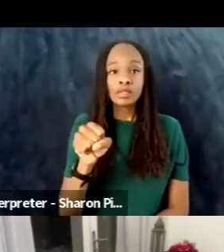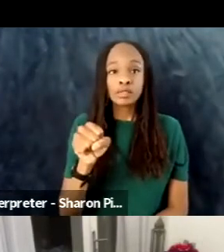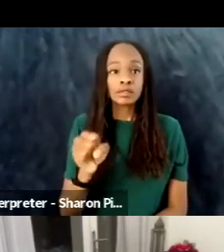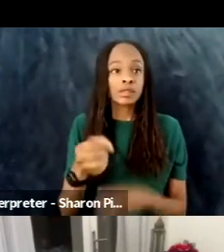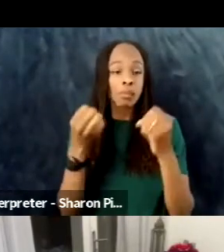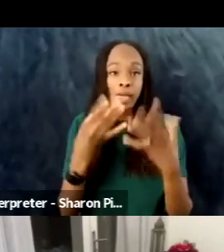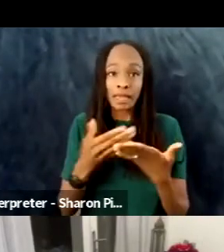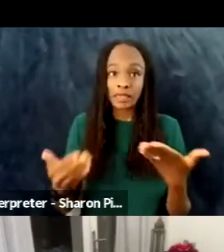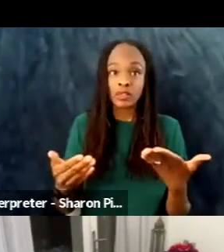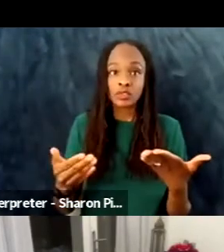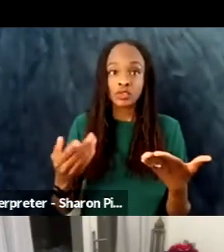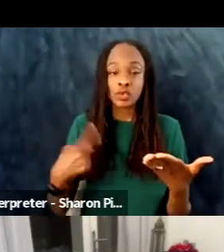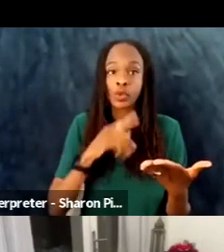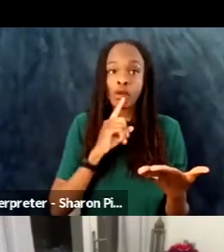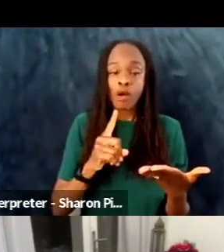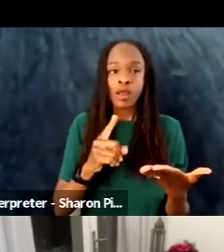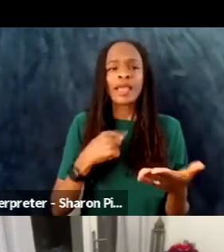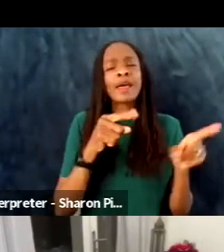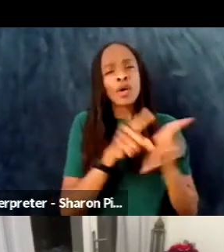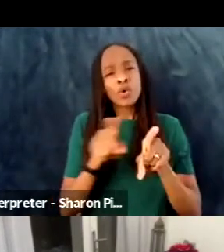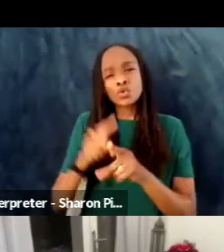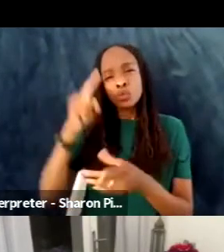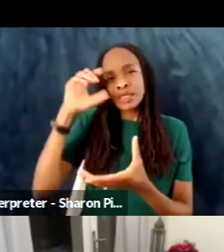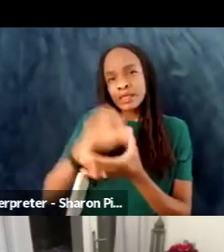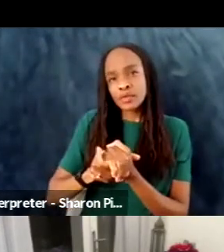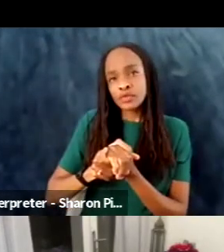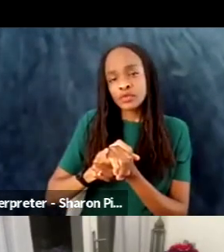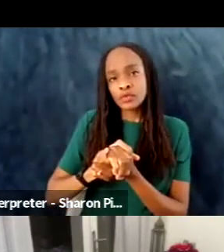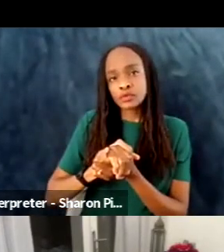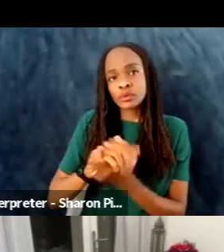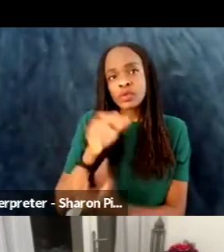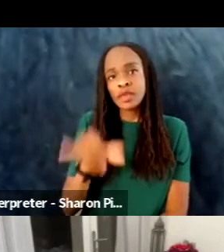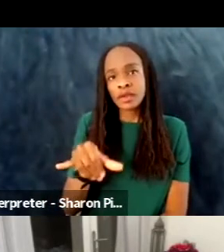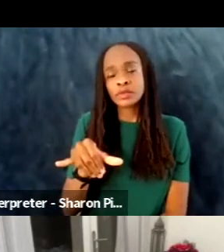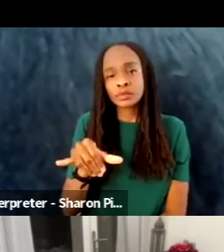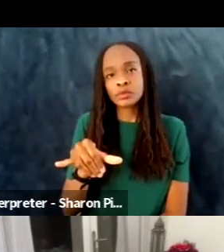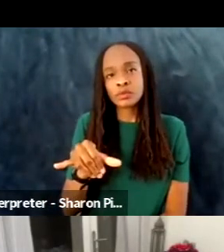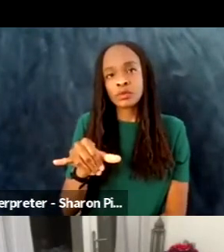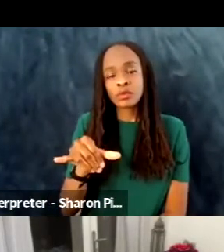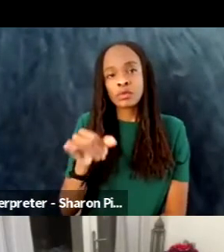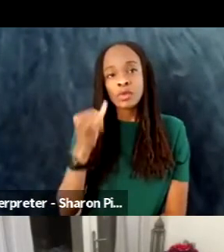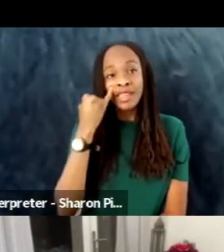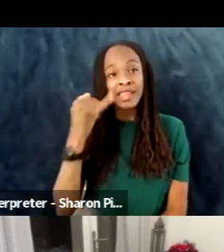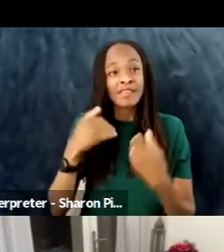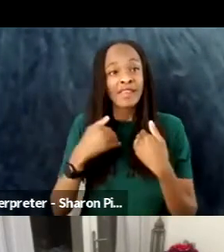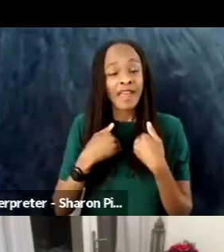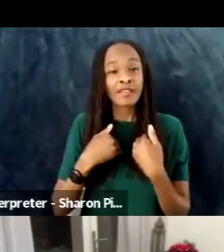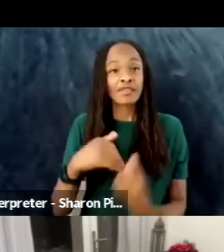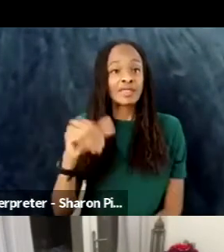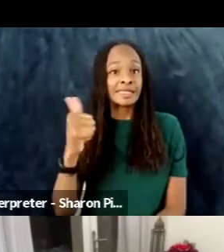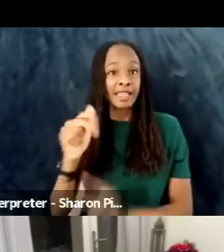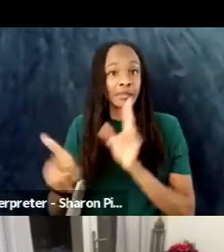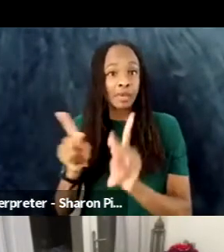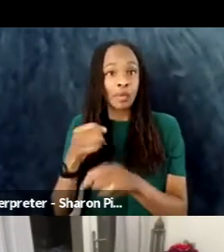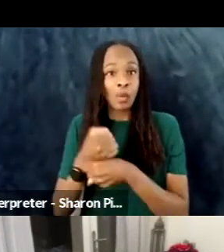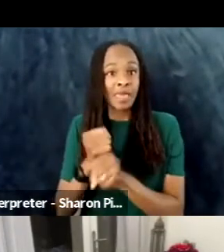we are, and I also believe that if there are 10 people making